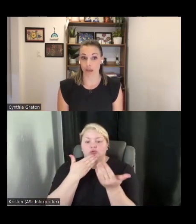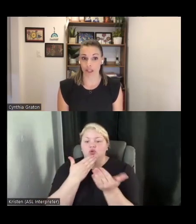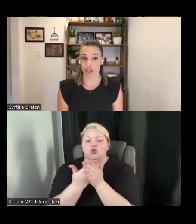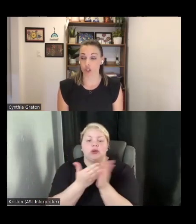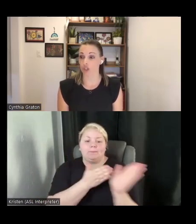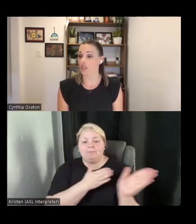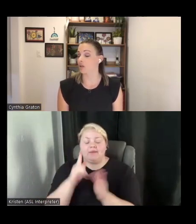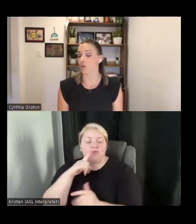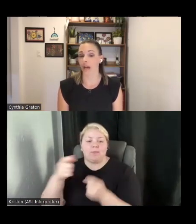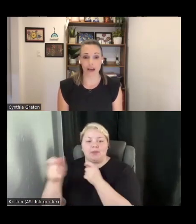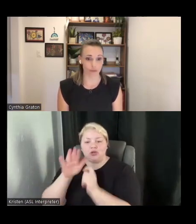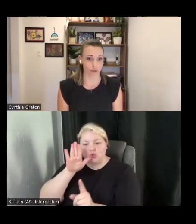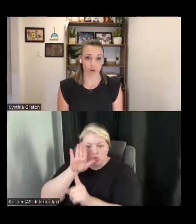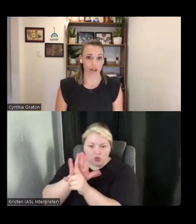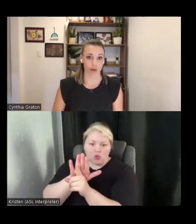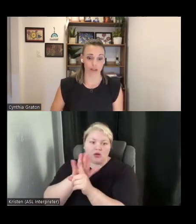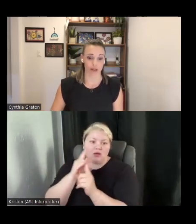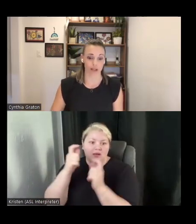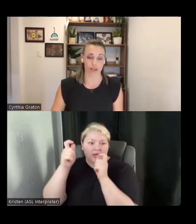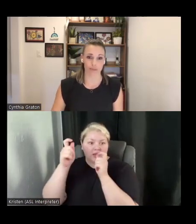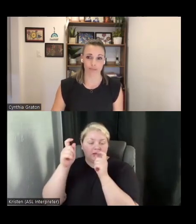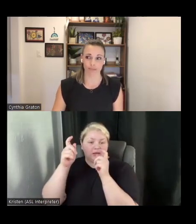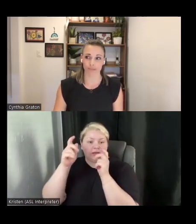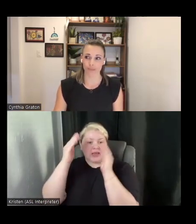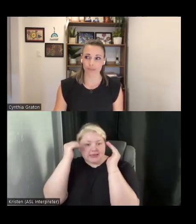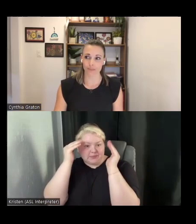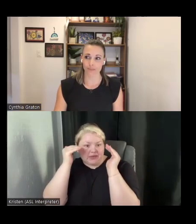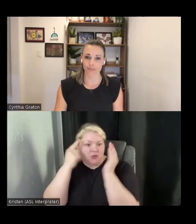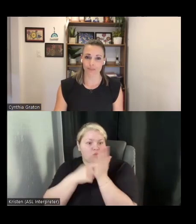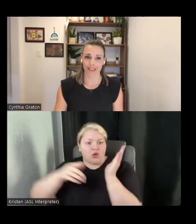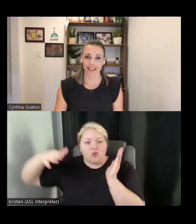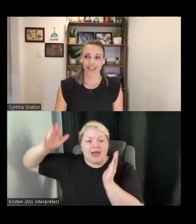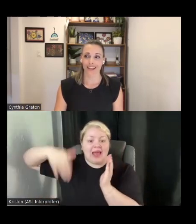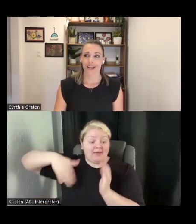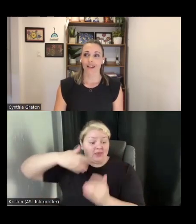your expectations that you haven't prioritized.